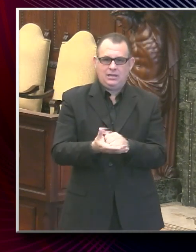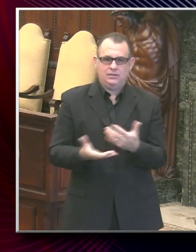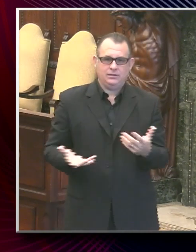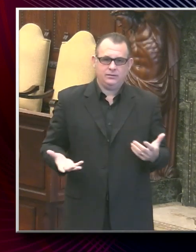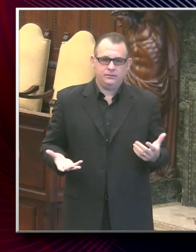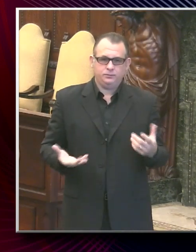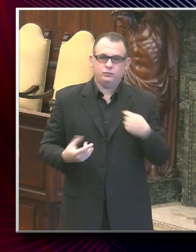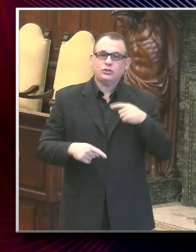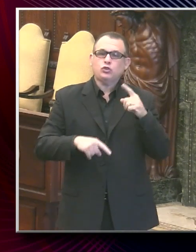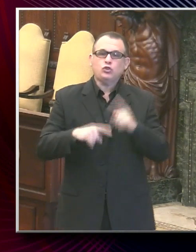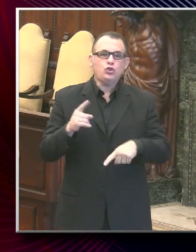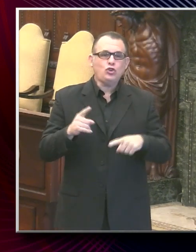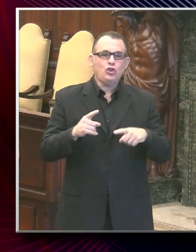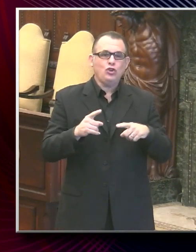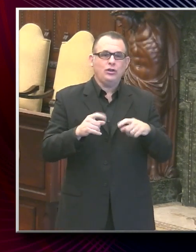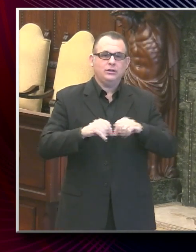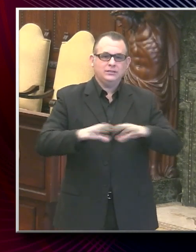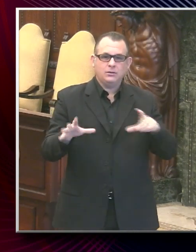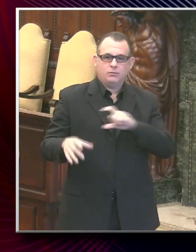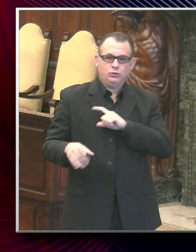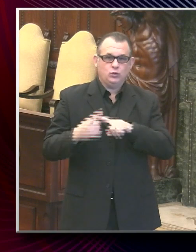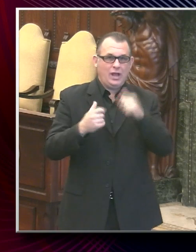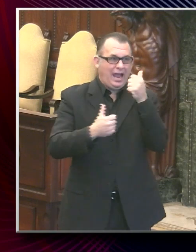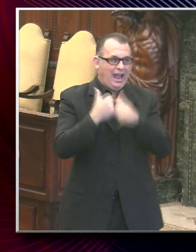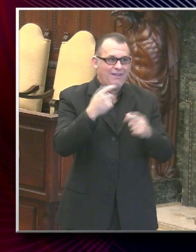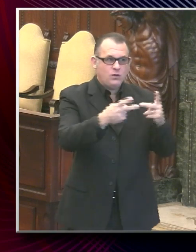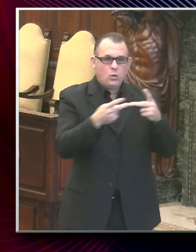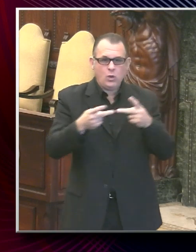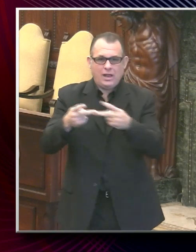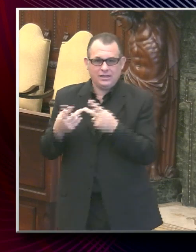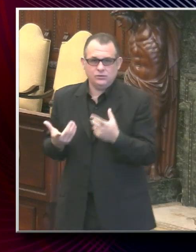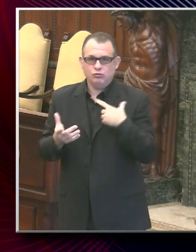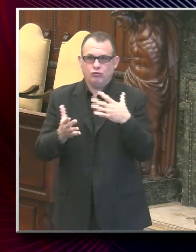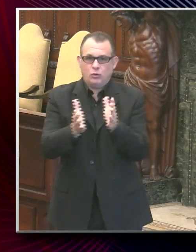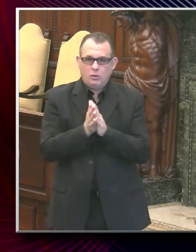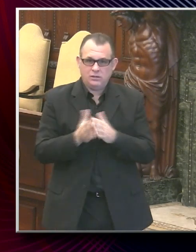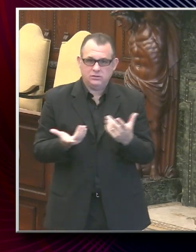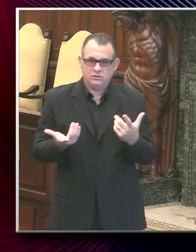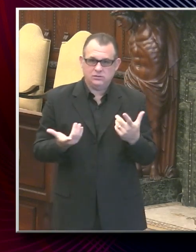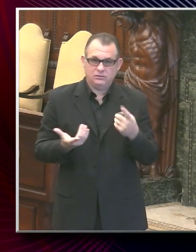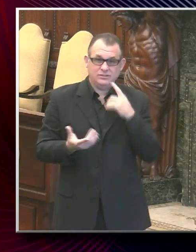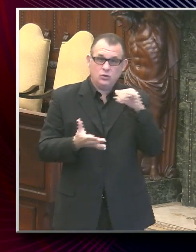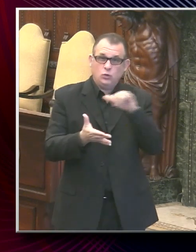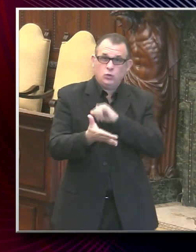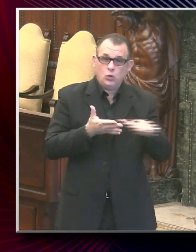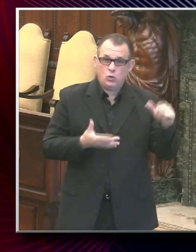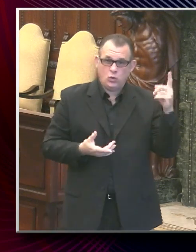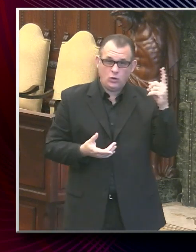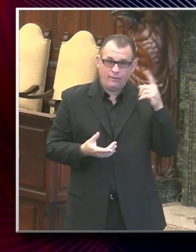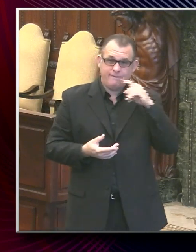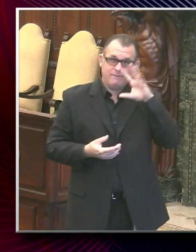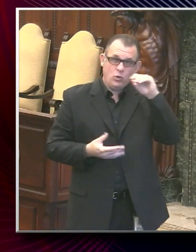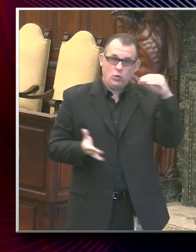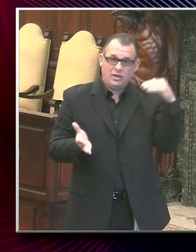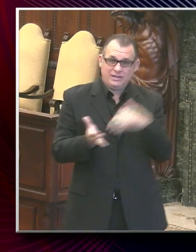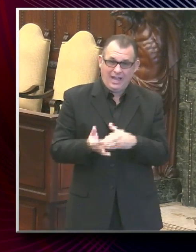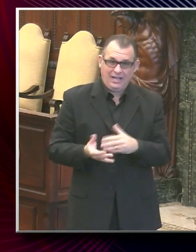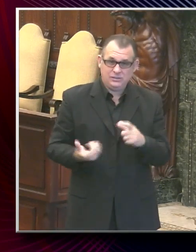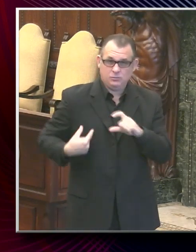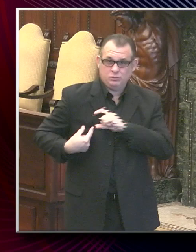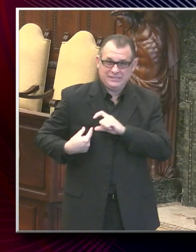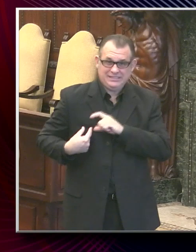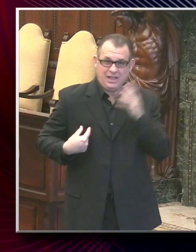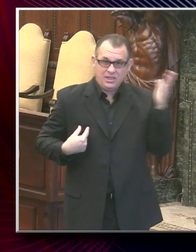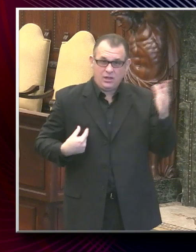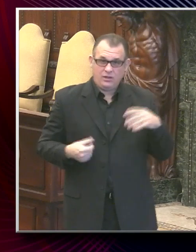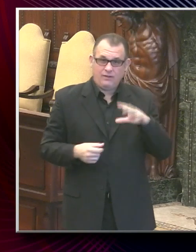when it came to looting or anything else like that. If you look at New York City, for example, they have 40,000 police officers and Fifth Avenue was